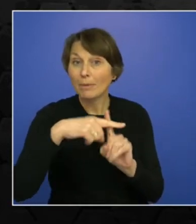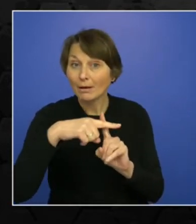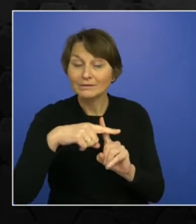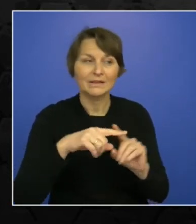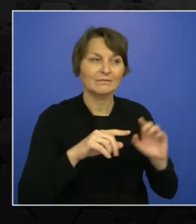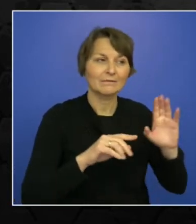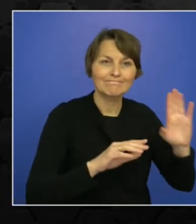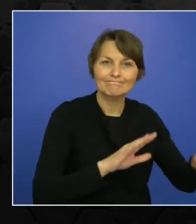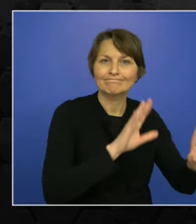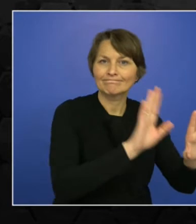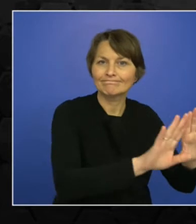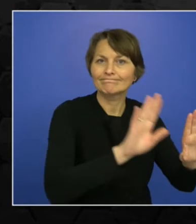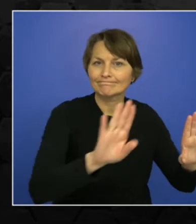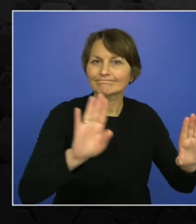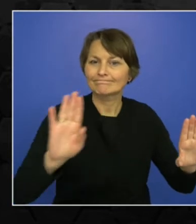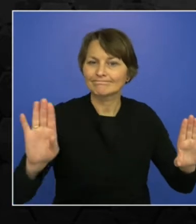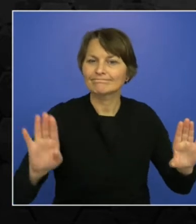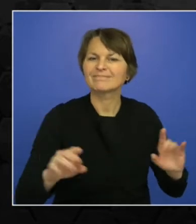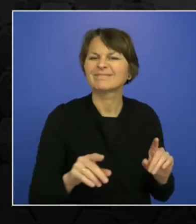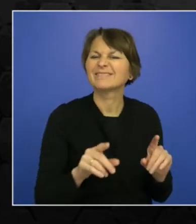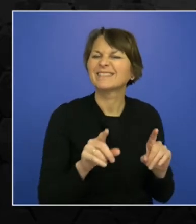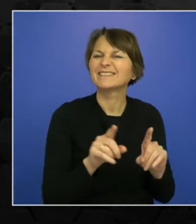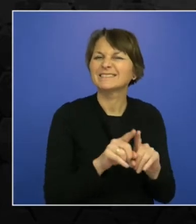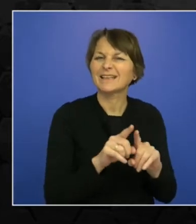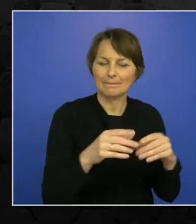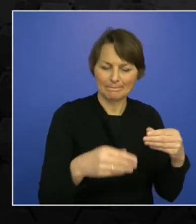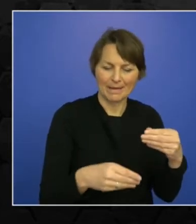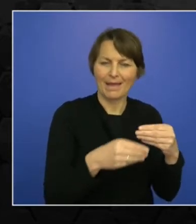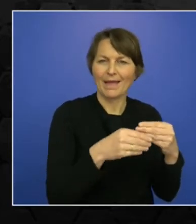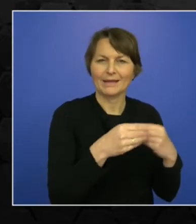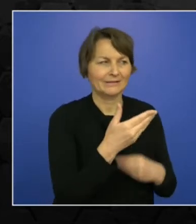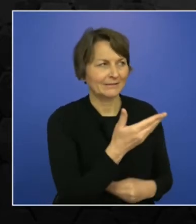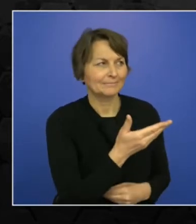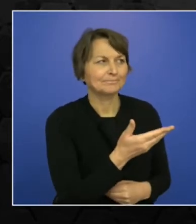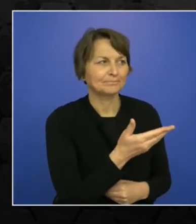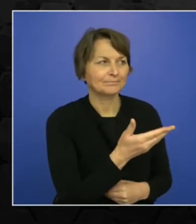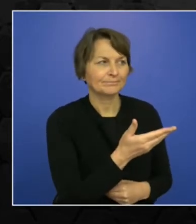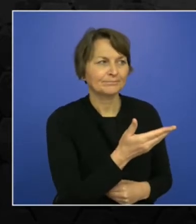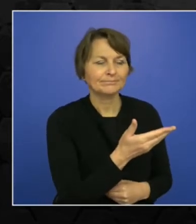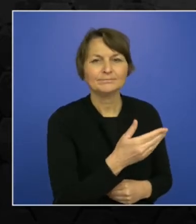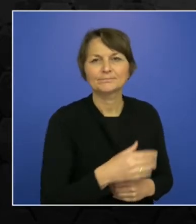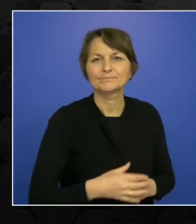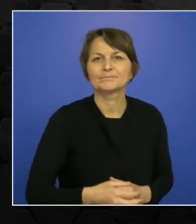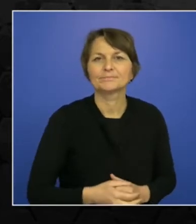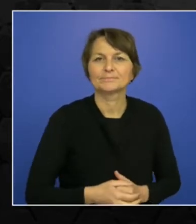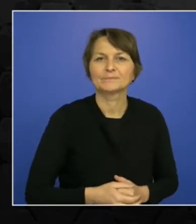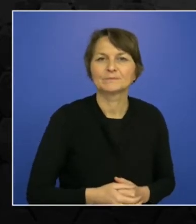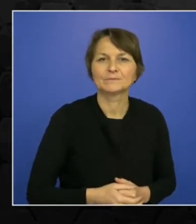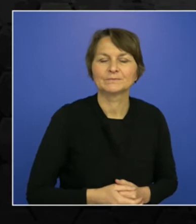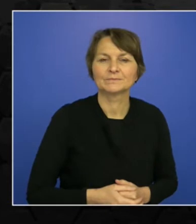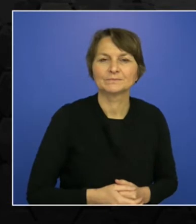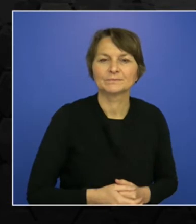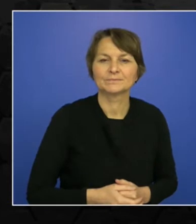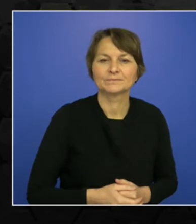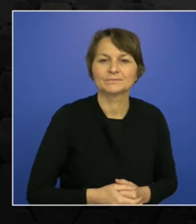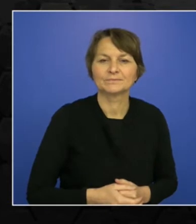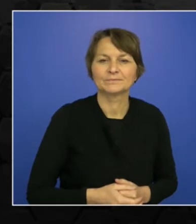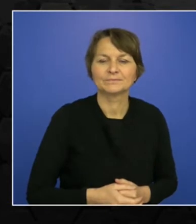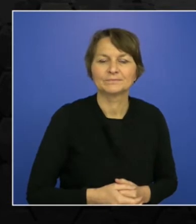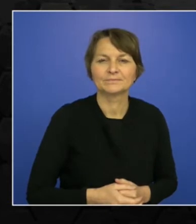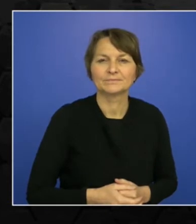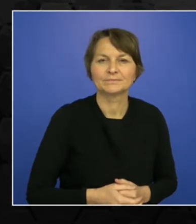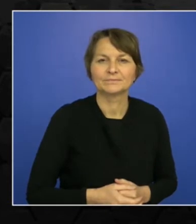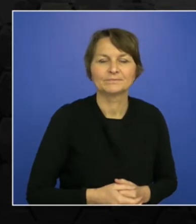for that, you are doing the same, this item, the collection, and you are getting the information from the confidence scores, dot negative. And because